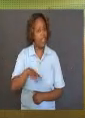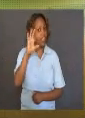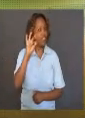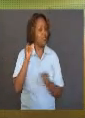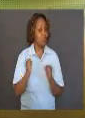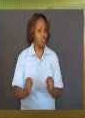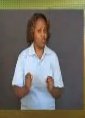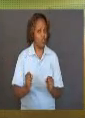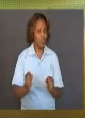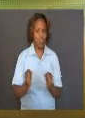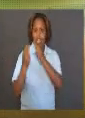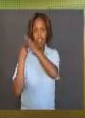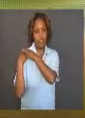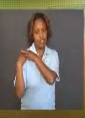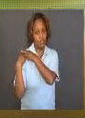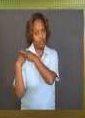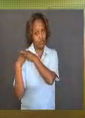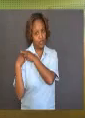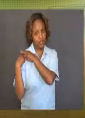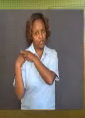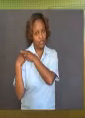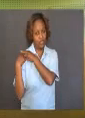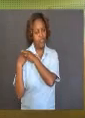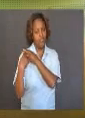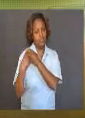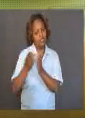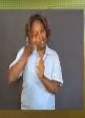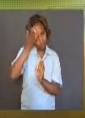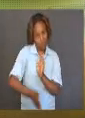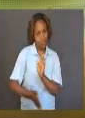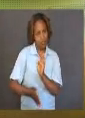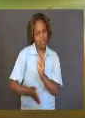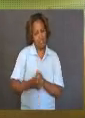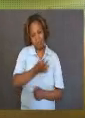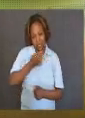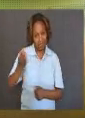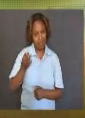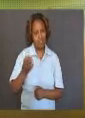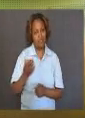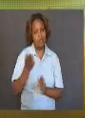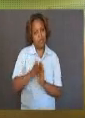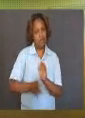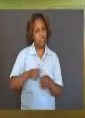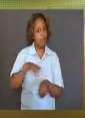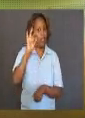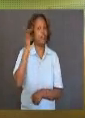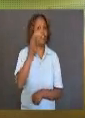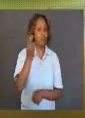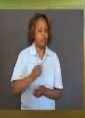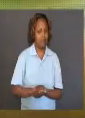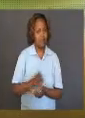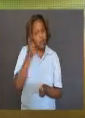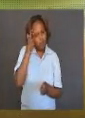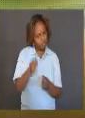experience when they execute their responsibilities properly. Can